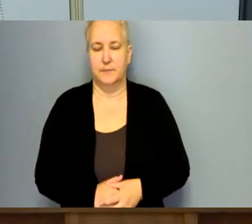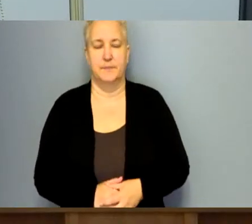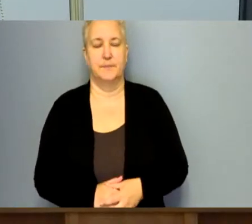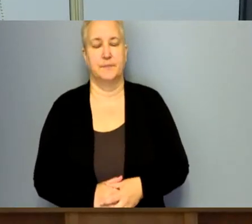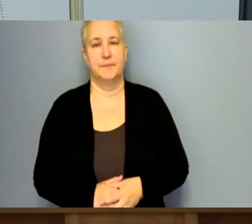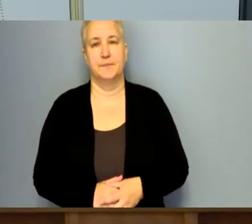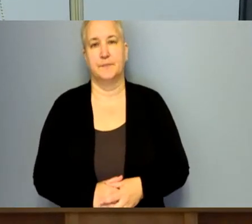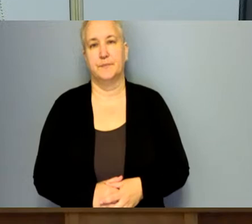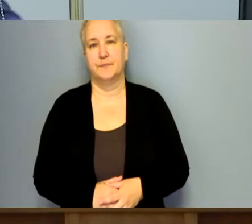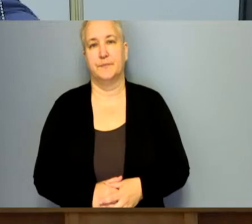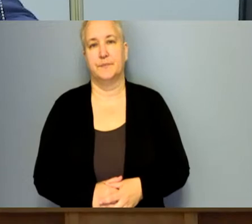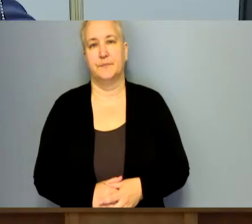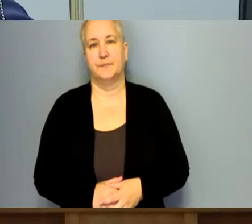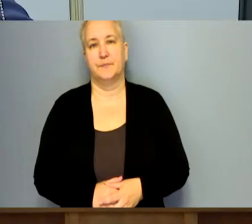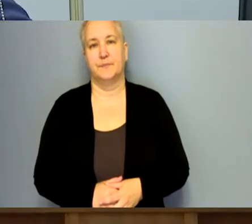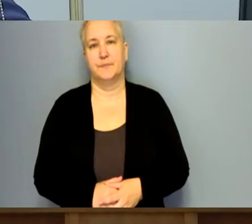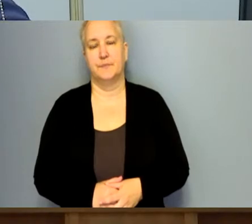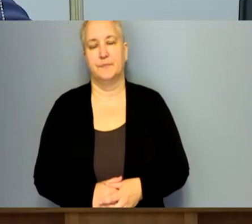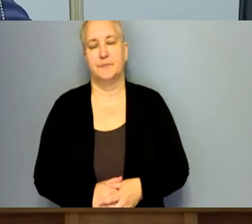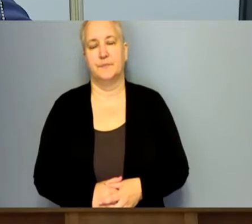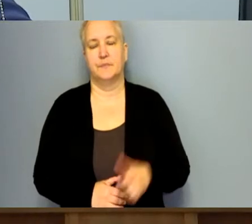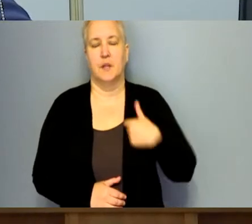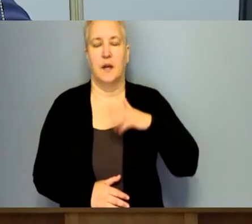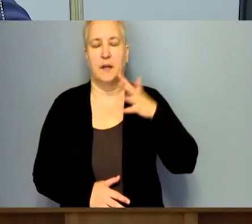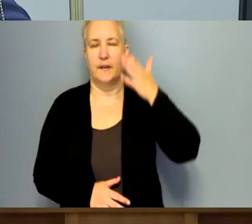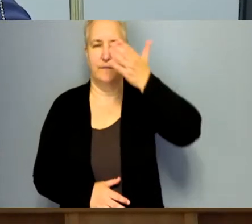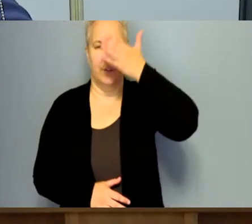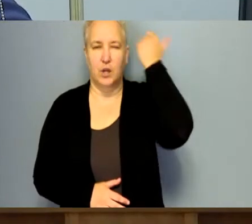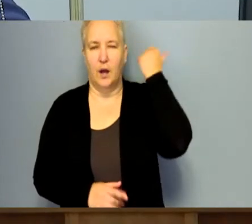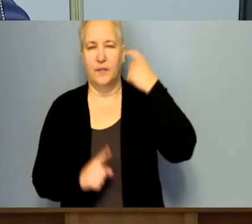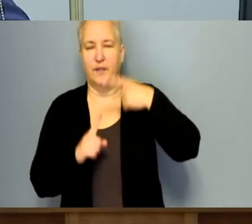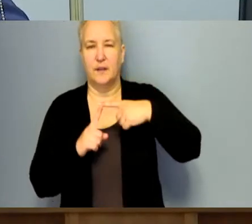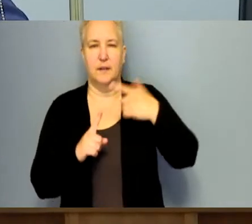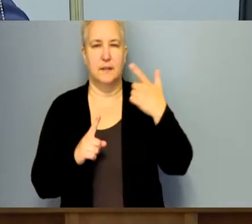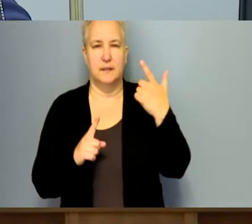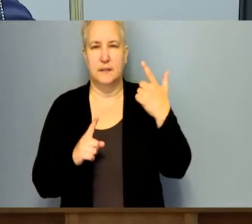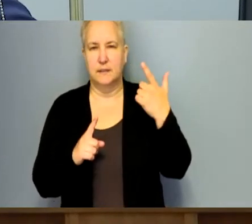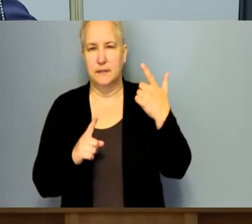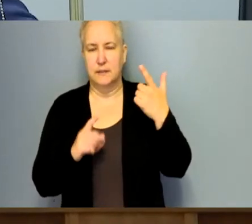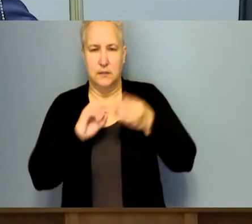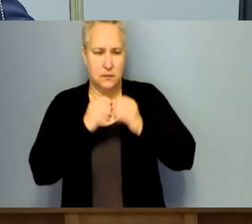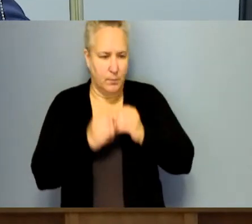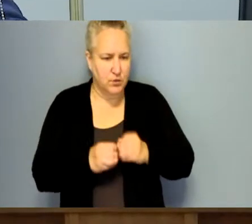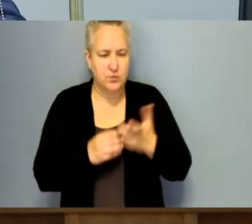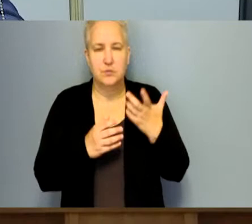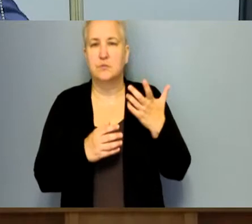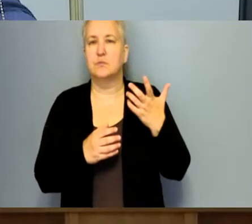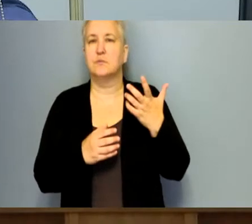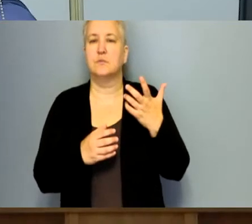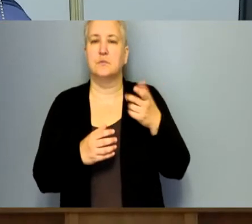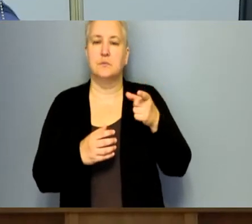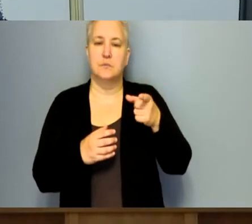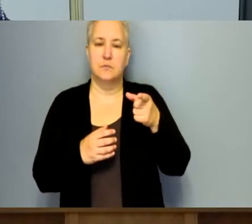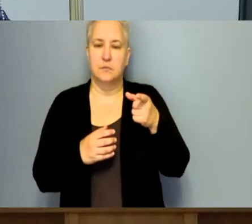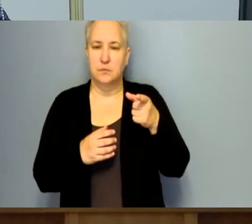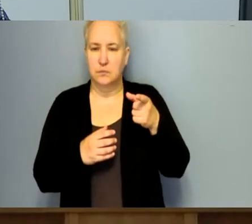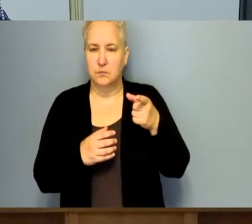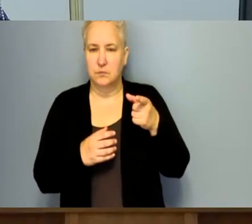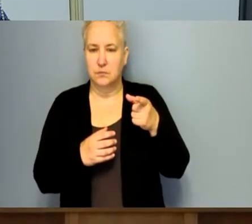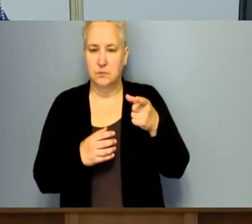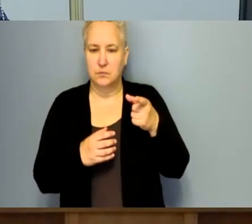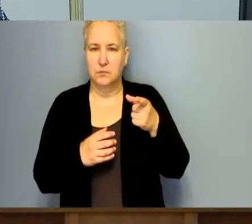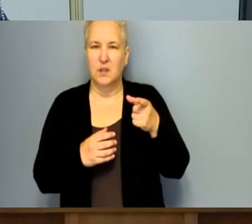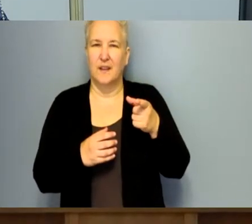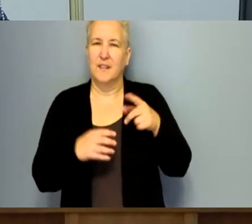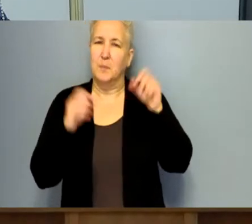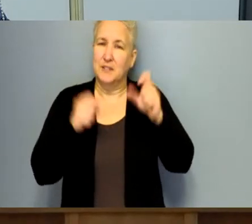I kind of forgot to mention that, just considering they were accused of potentially being child